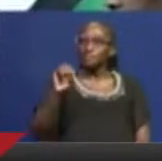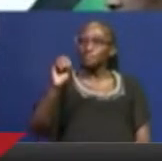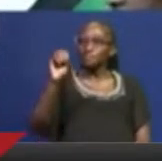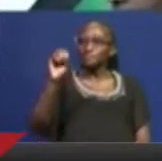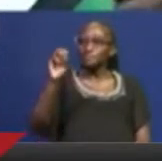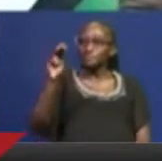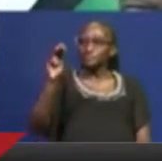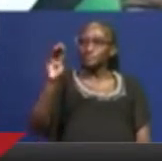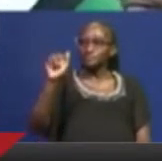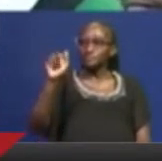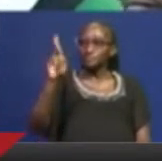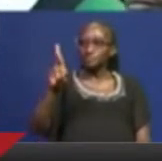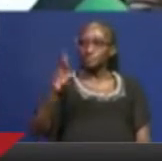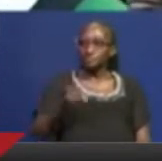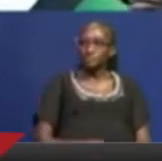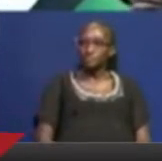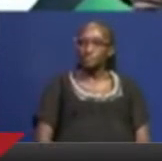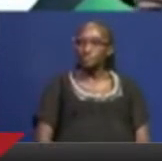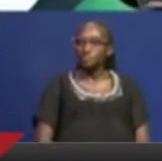Changwe, Omar Mwinyi.